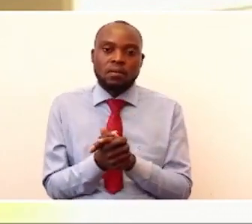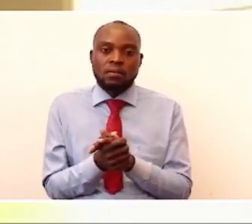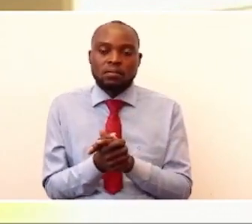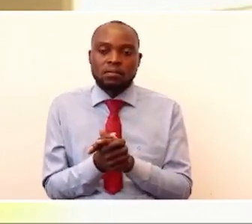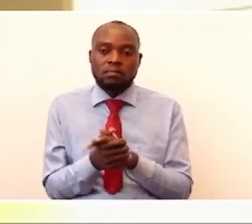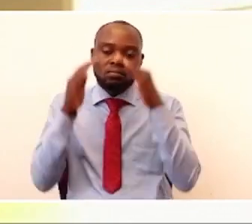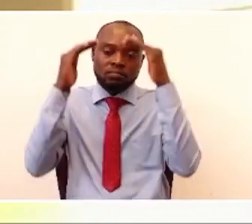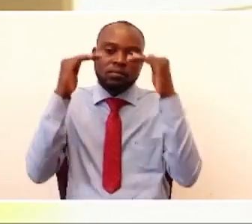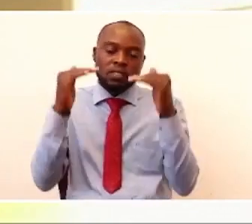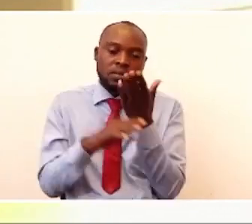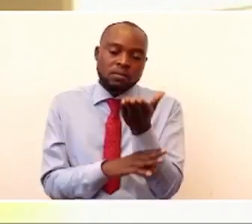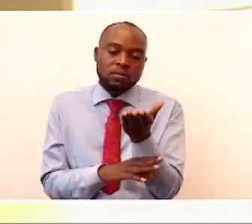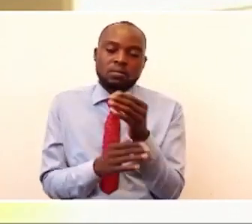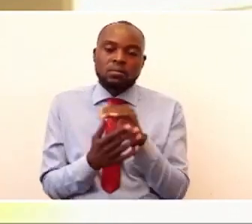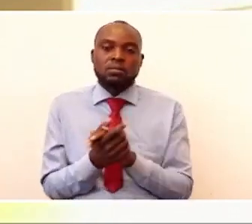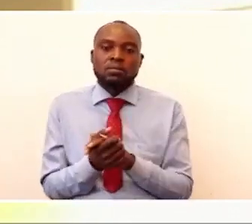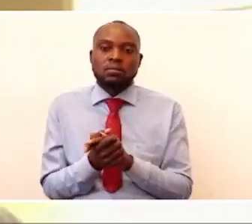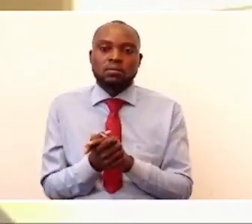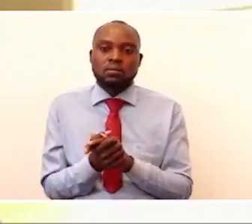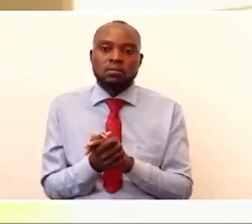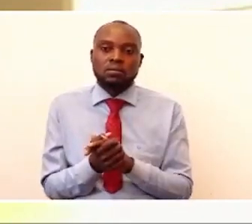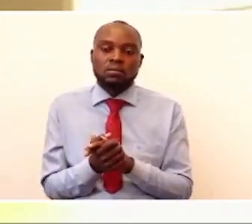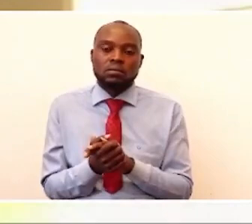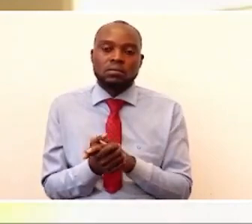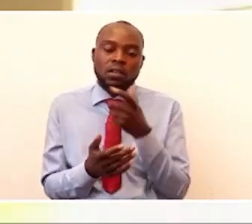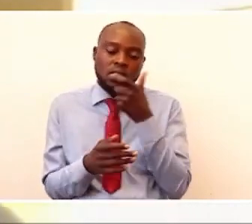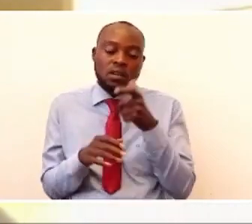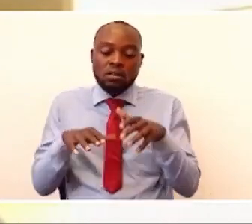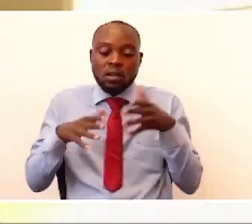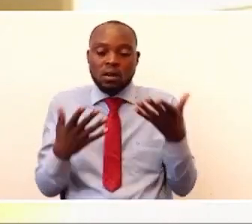standard assets in terms of how